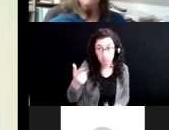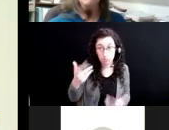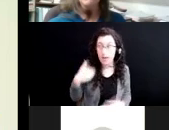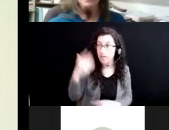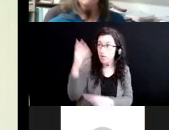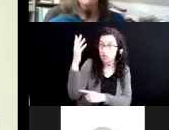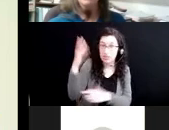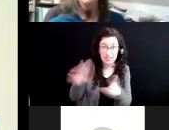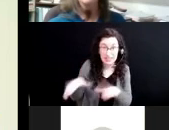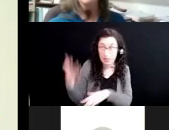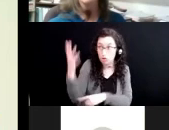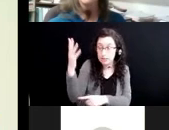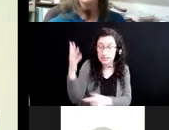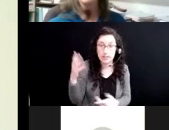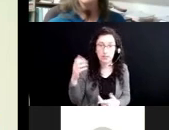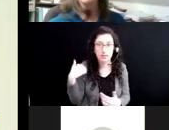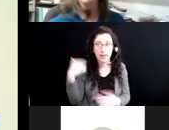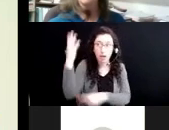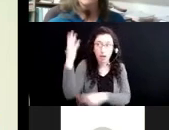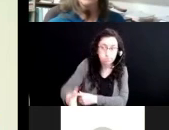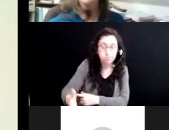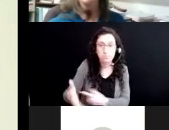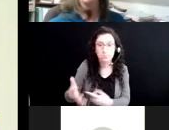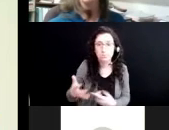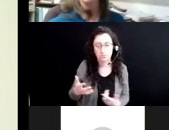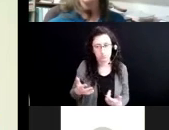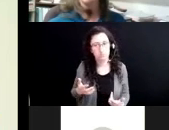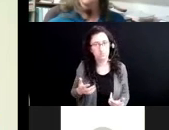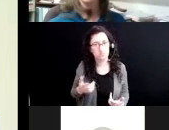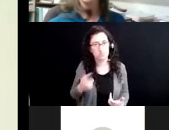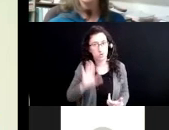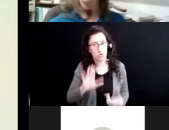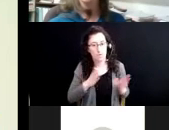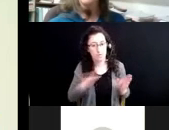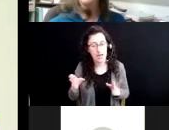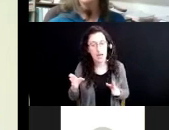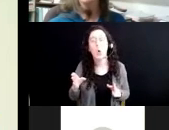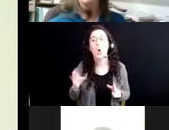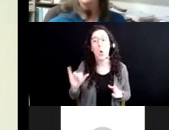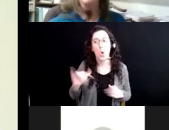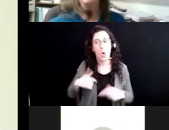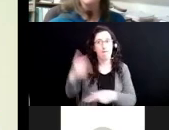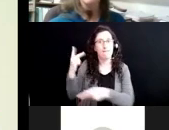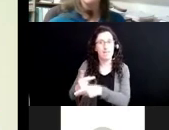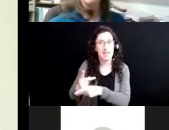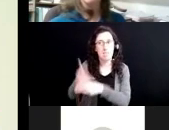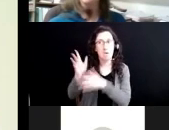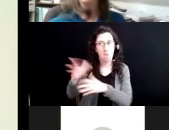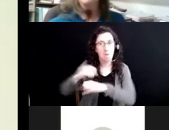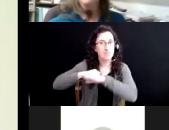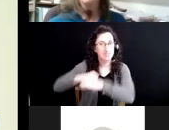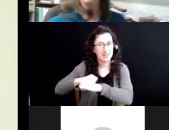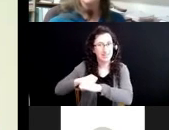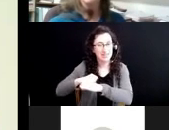you have logs, those are things that you in your planning effort want to make sure you retain and protect and